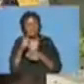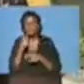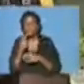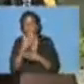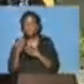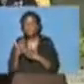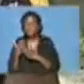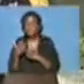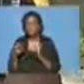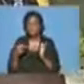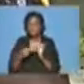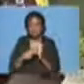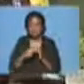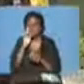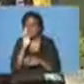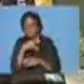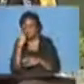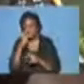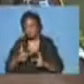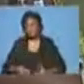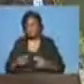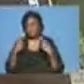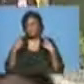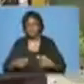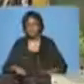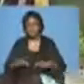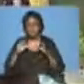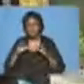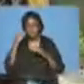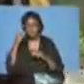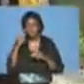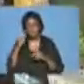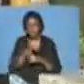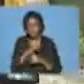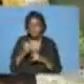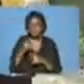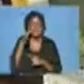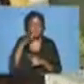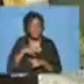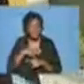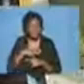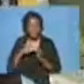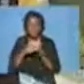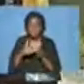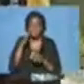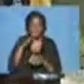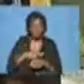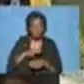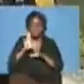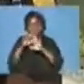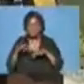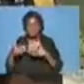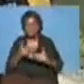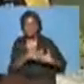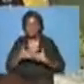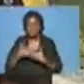life, for the nature of women, and abuse and harassment and violence against women, children, babies, and